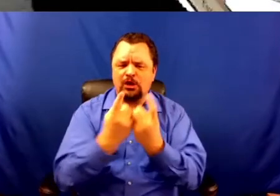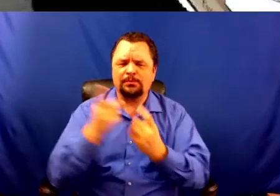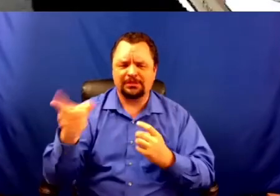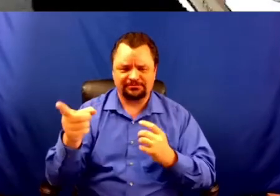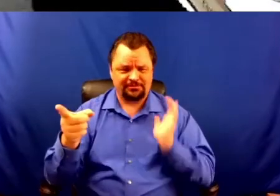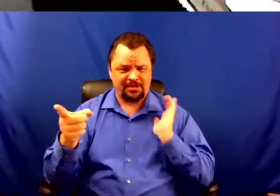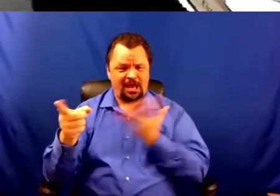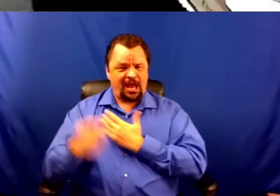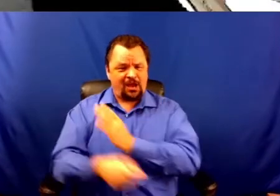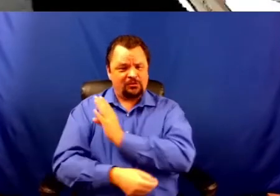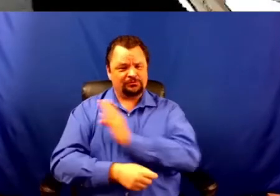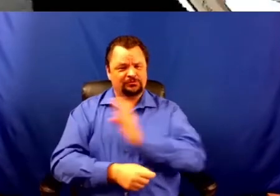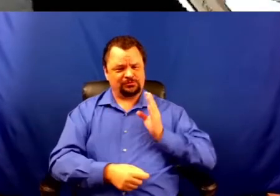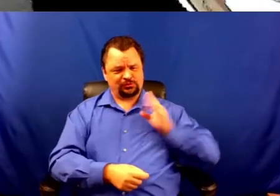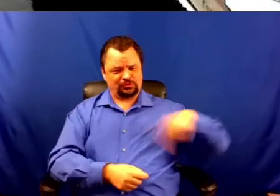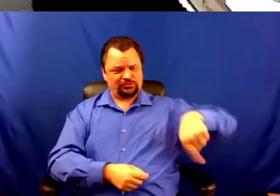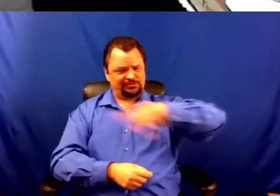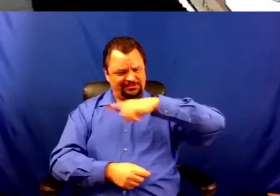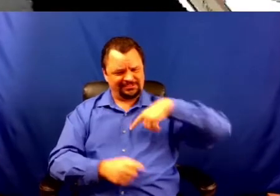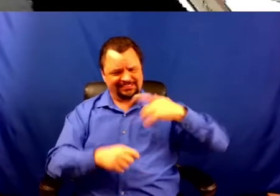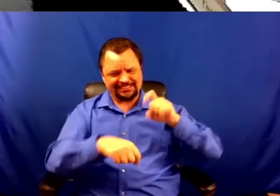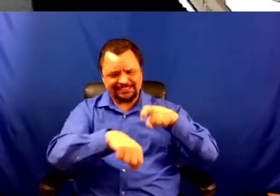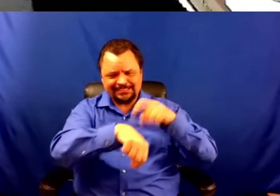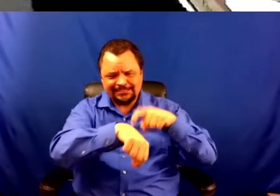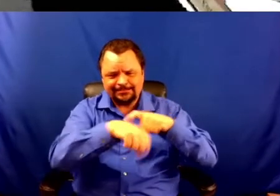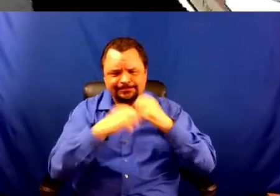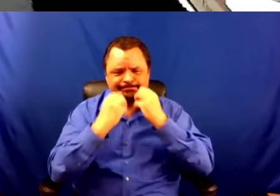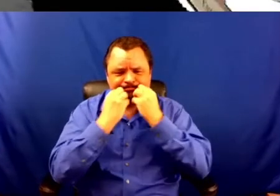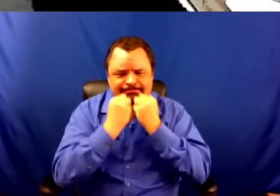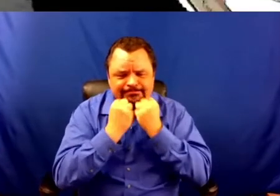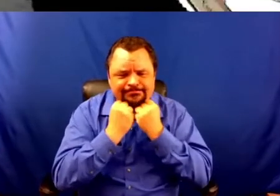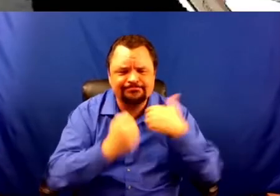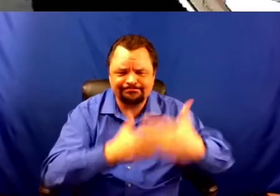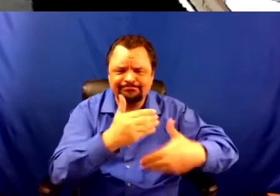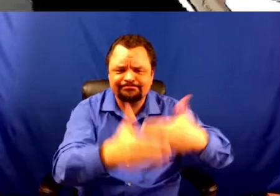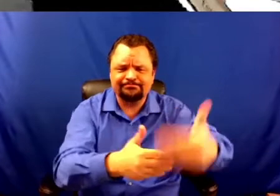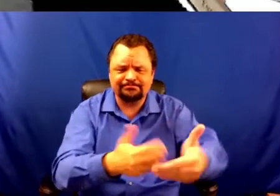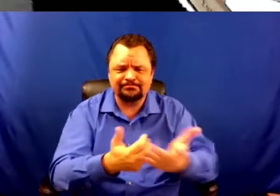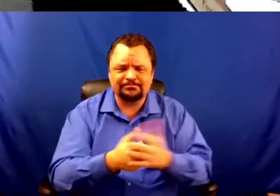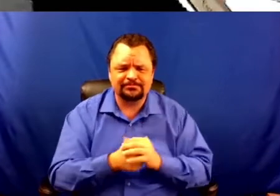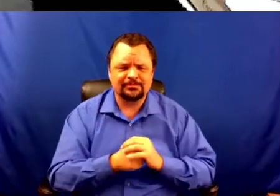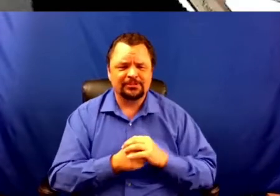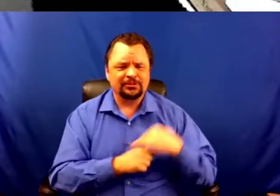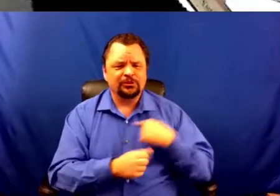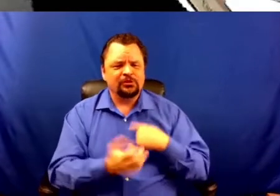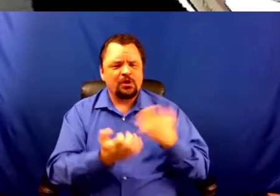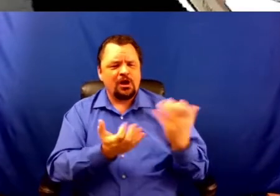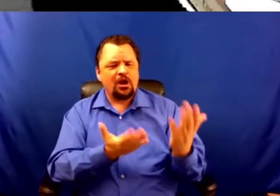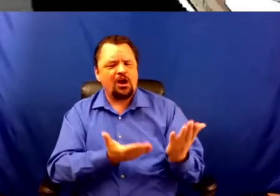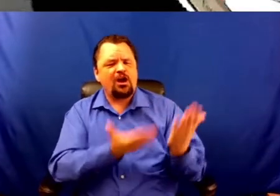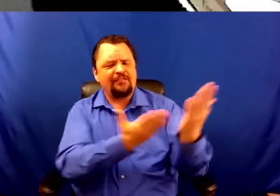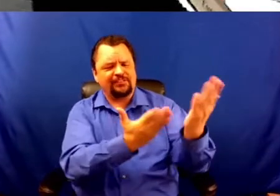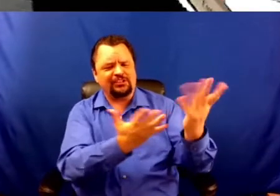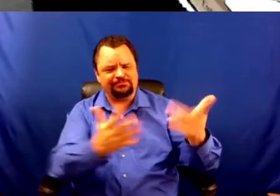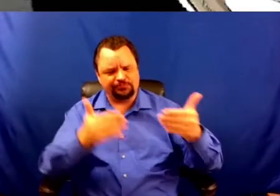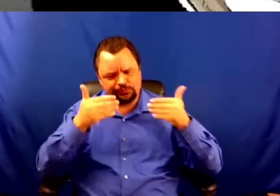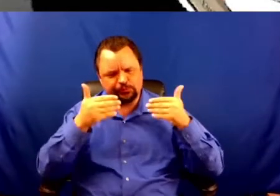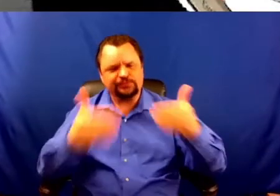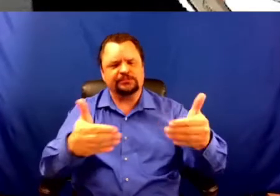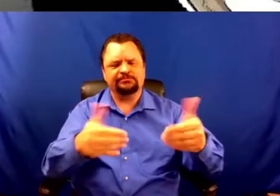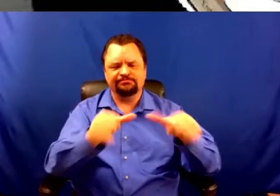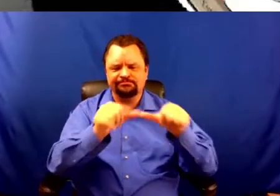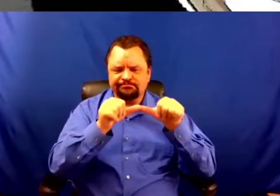also very timely. So I would suggest that we go ahead and continue